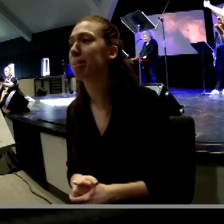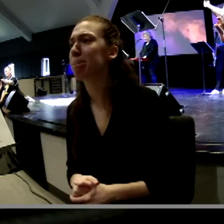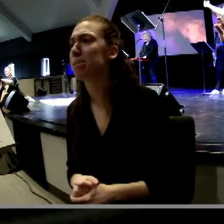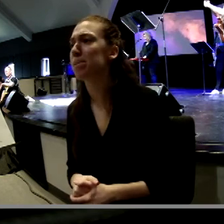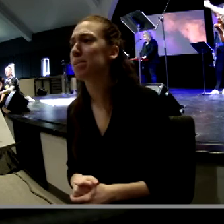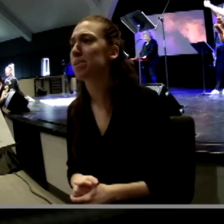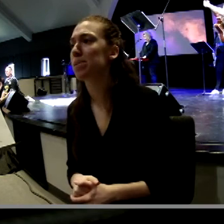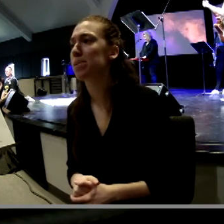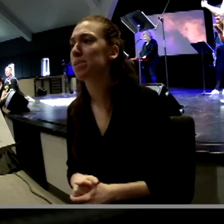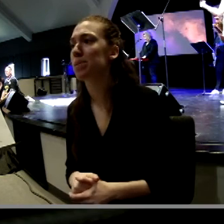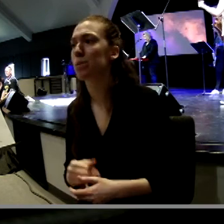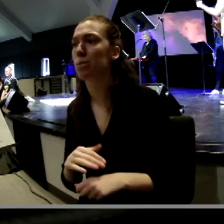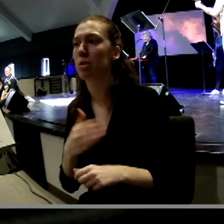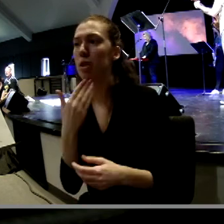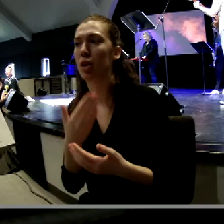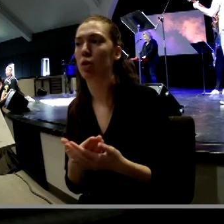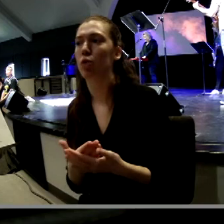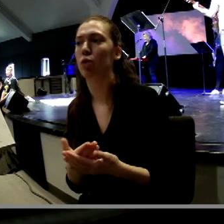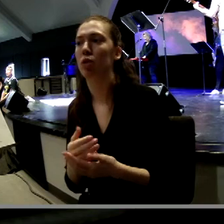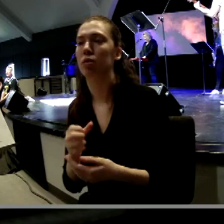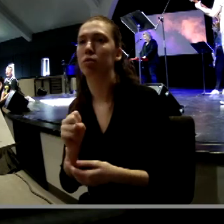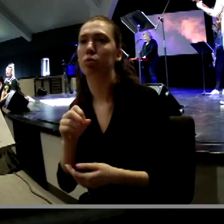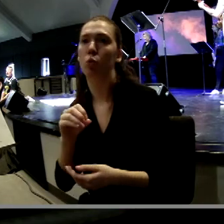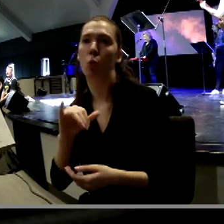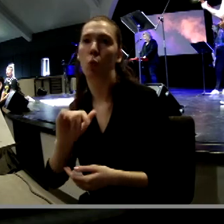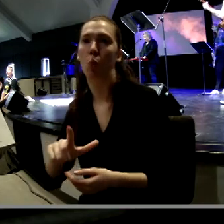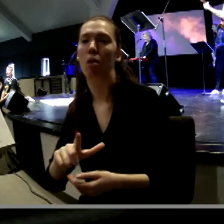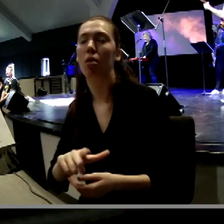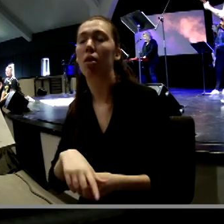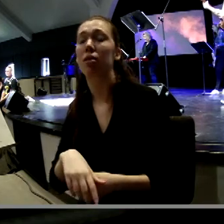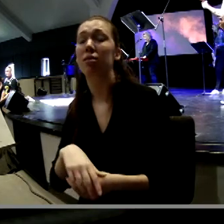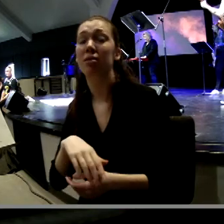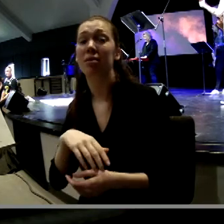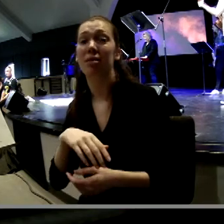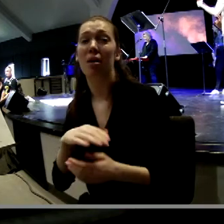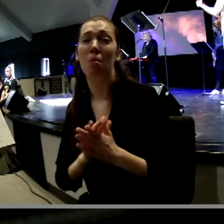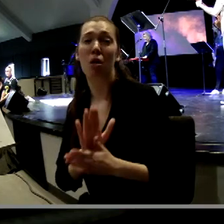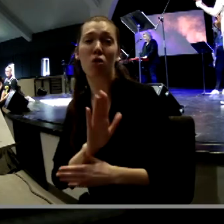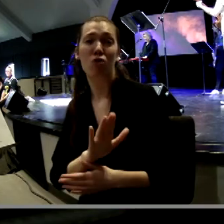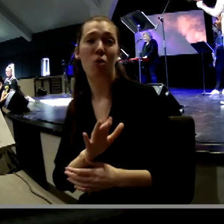And I pray that your love of the outdoors,